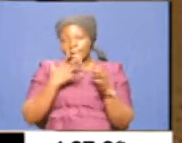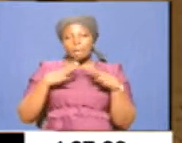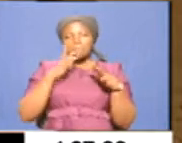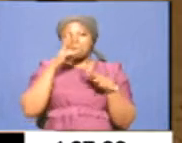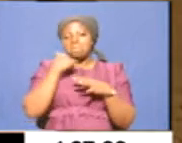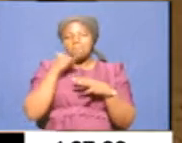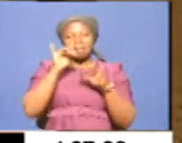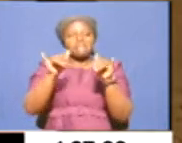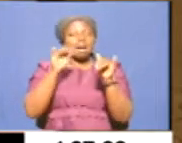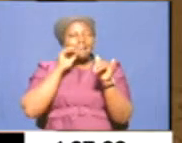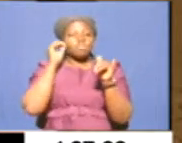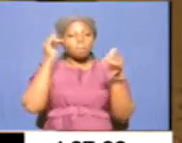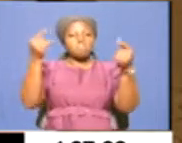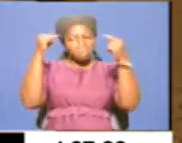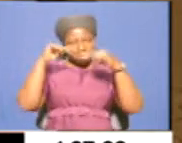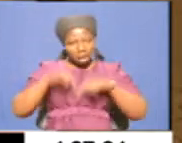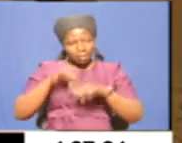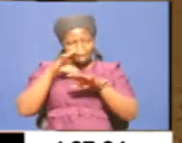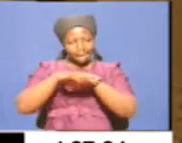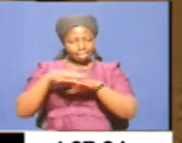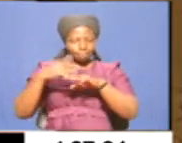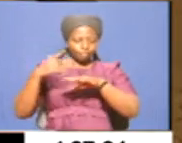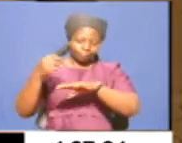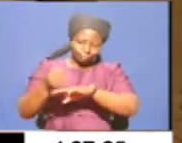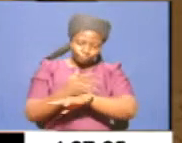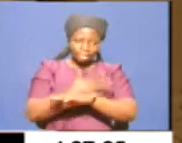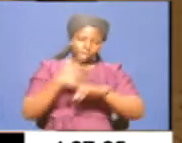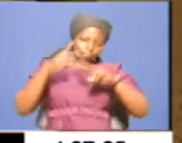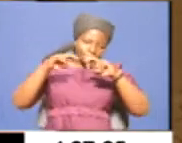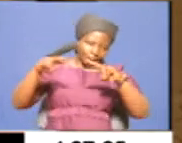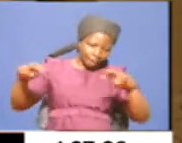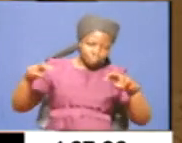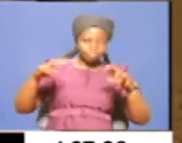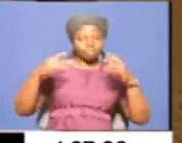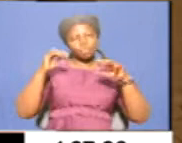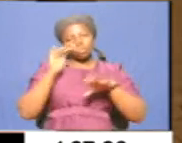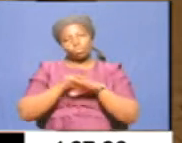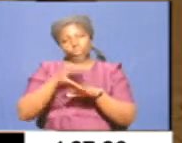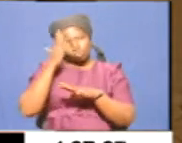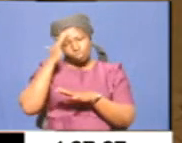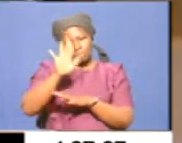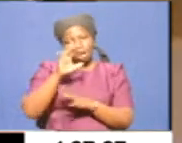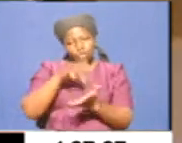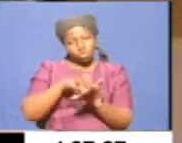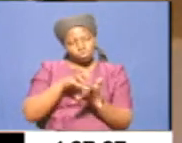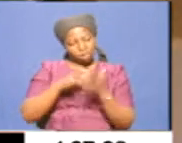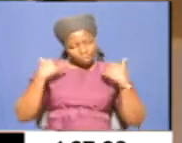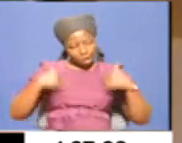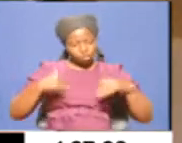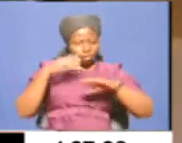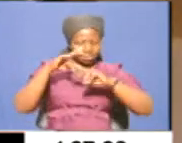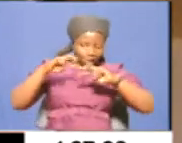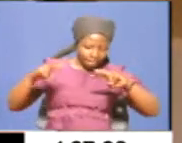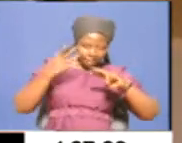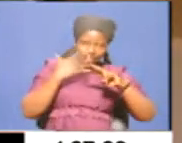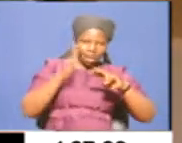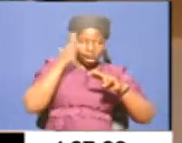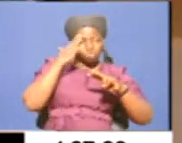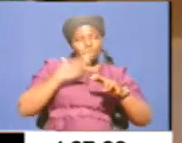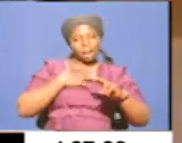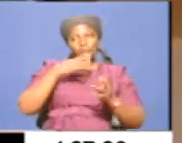mfanywe screening. Ni vizuri kujijulia hali. Mimi nisha screeniwa na nimejijulia hali yangu. Na inaweza